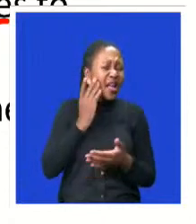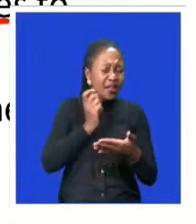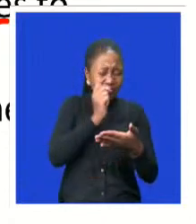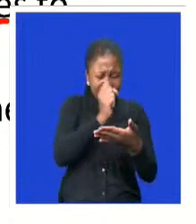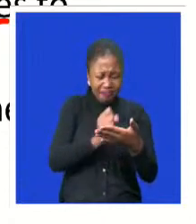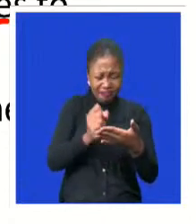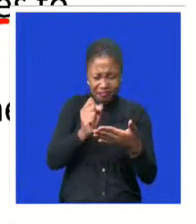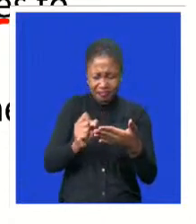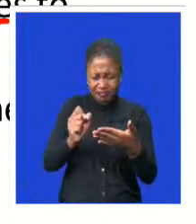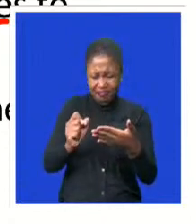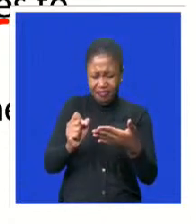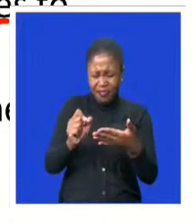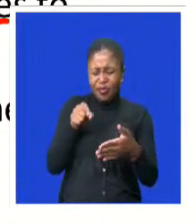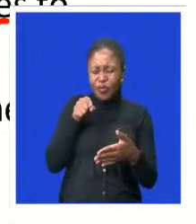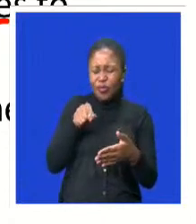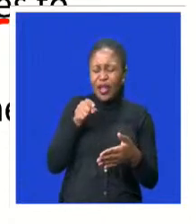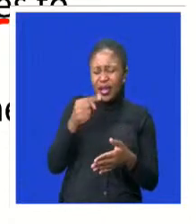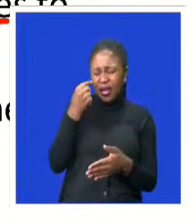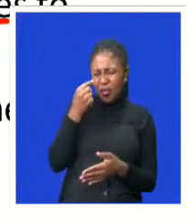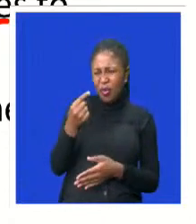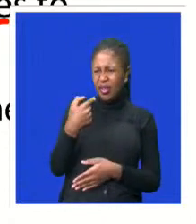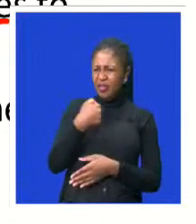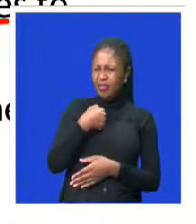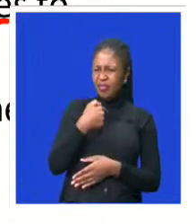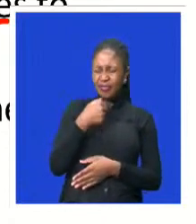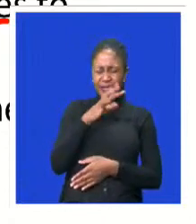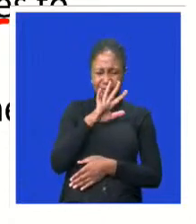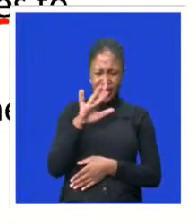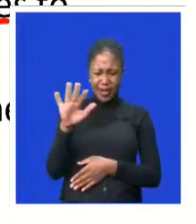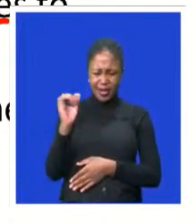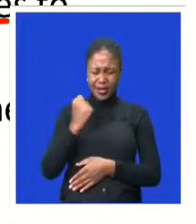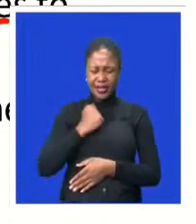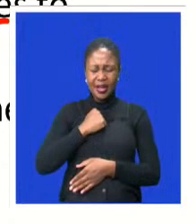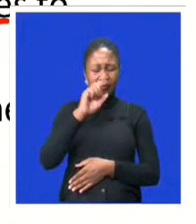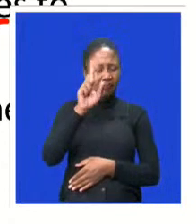spelling is wrong by the fact that at the back of your mind